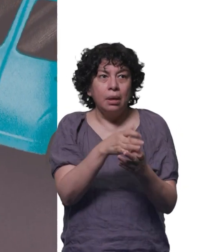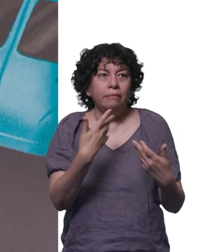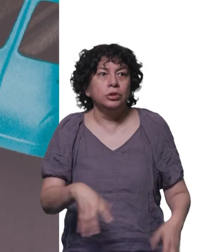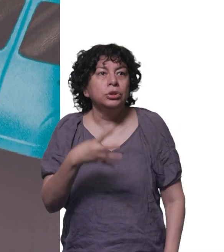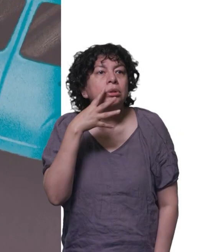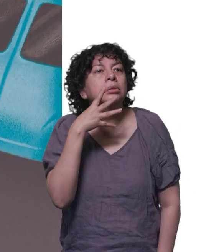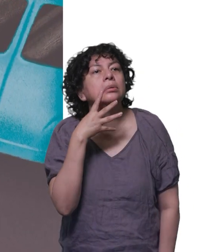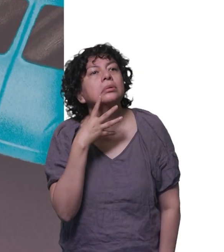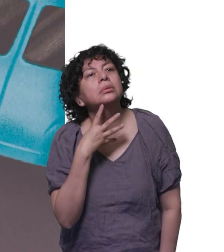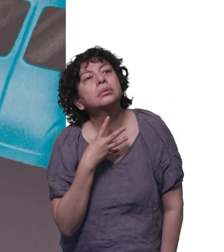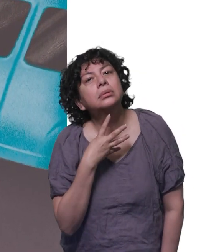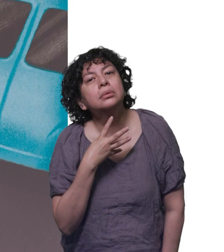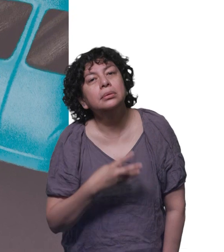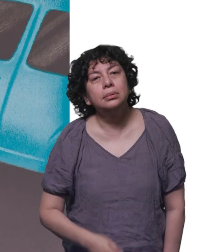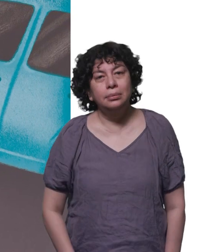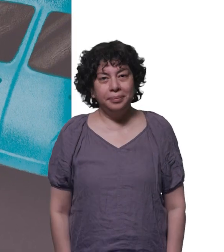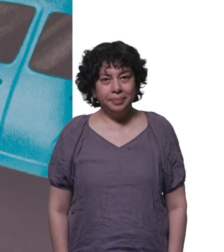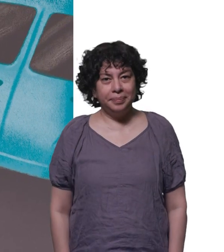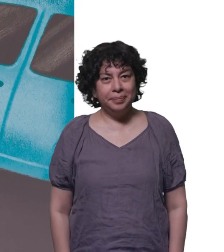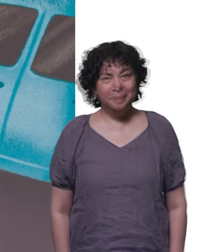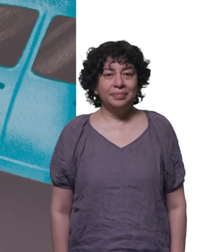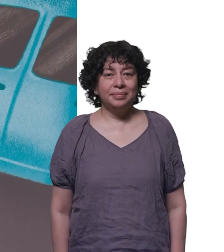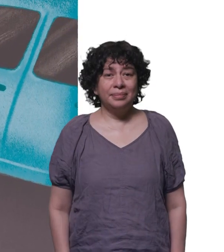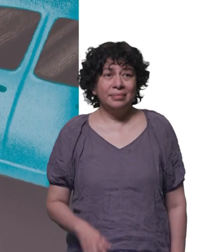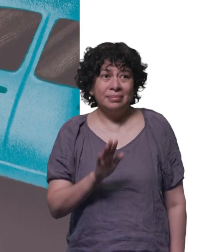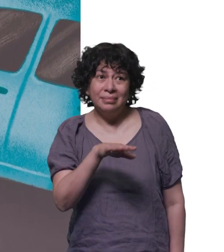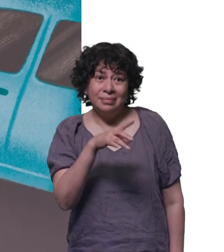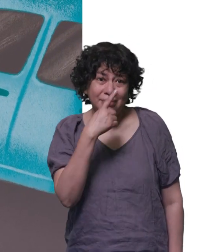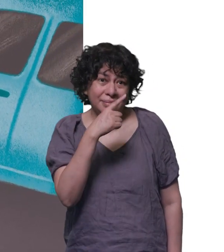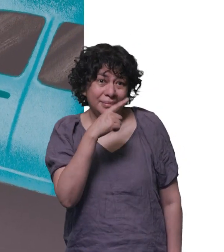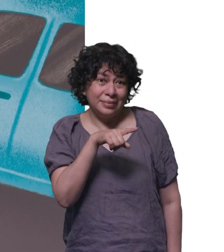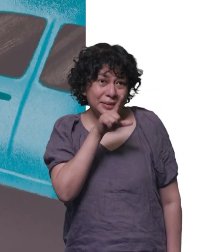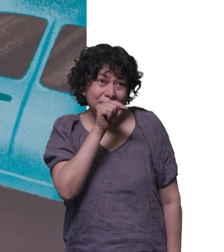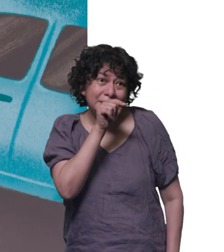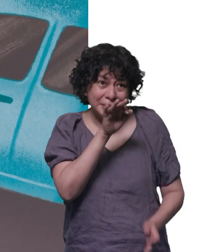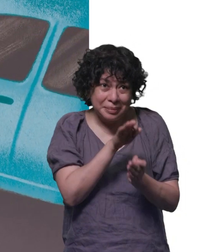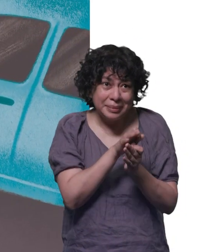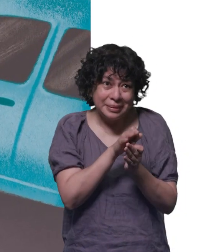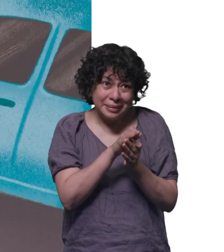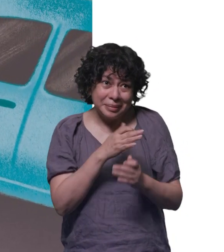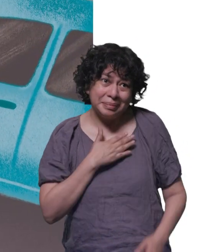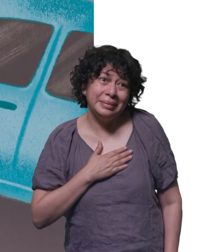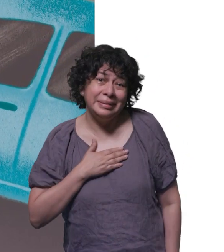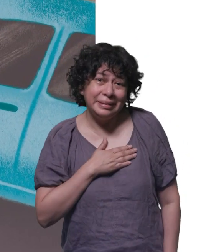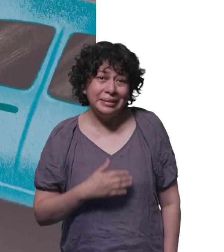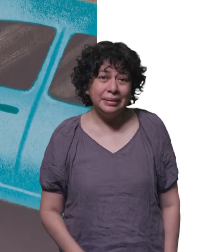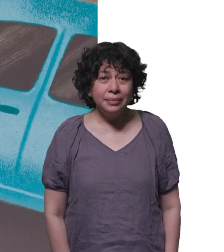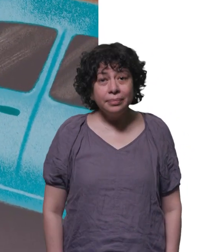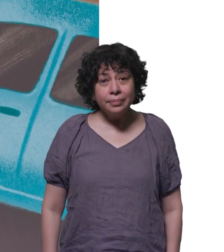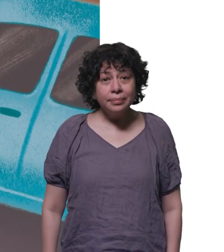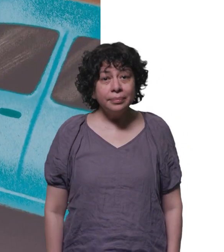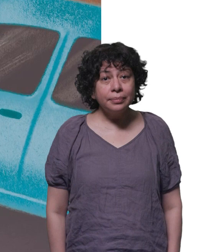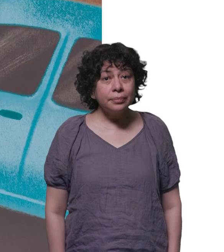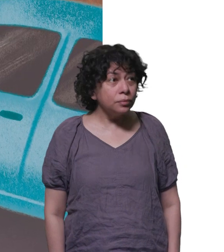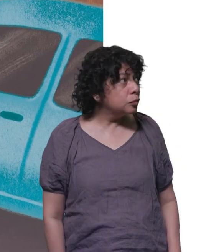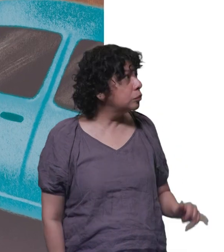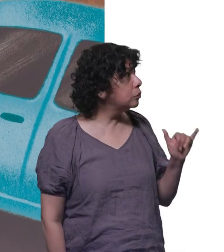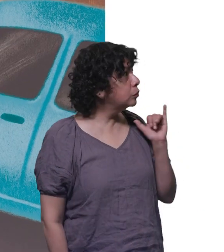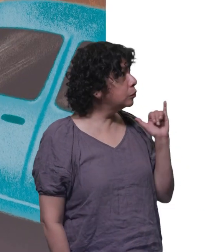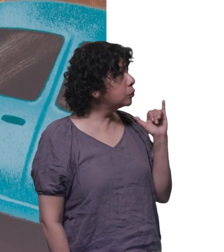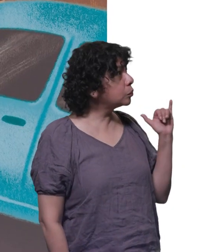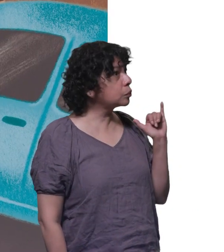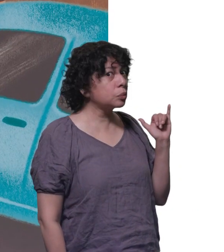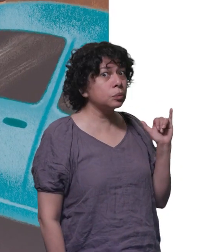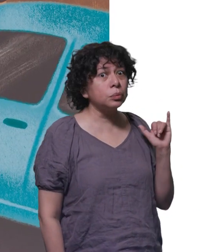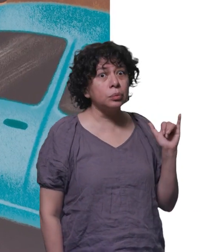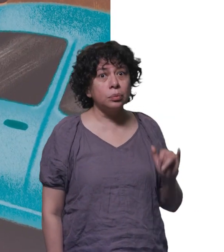is already watering. Can you get me a chicken tamal, please? I ask Mommy.